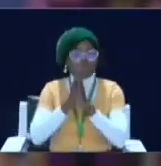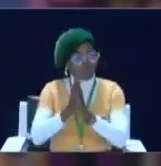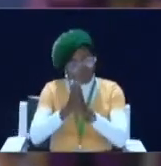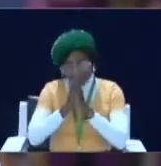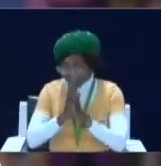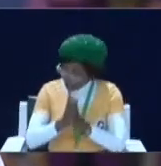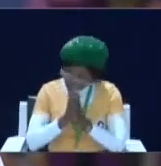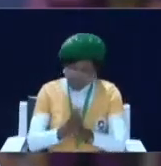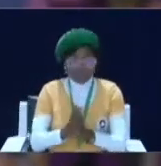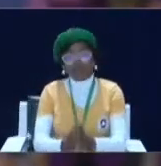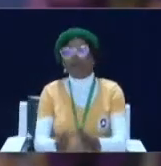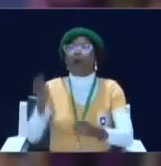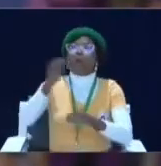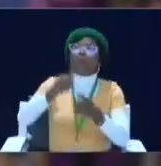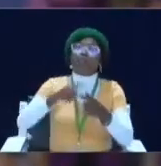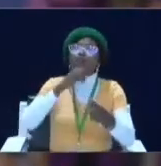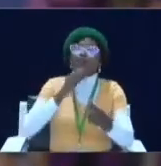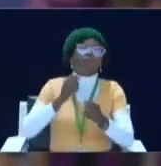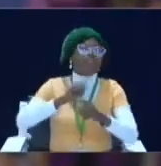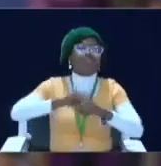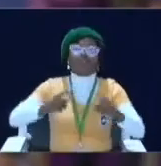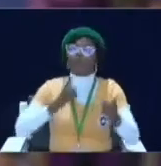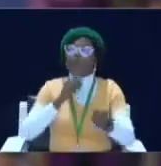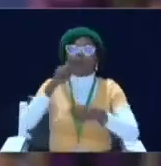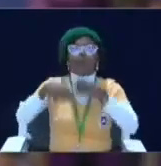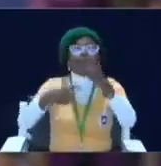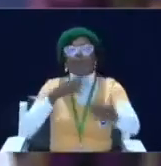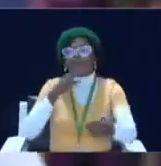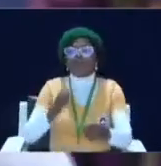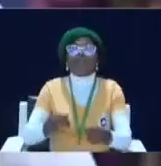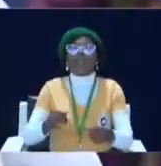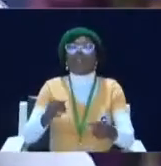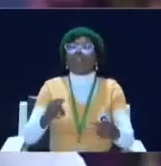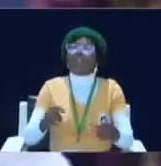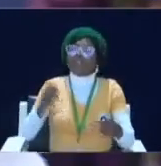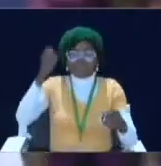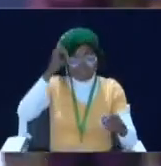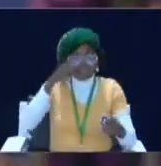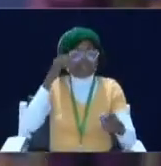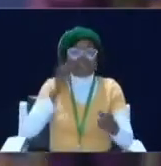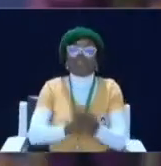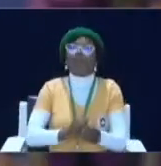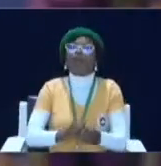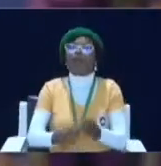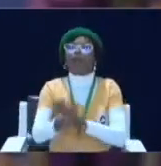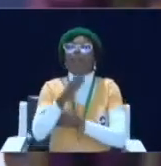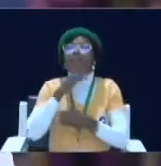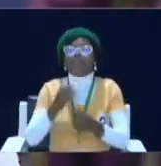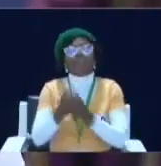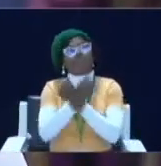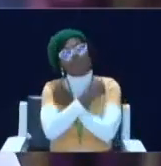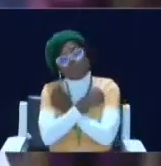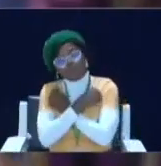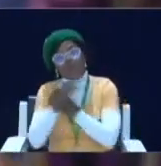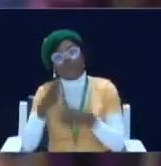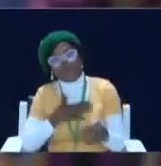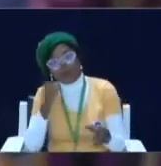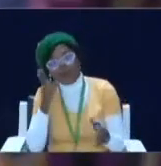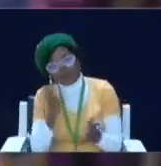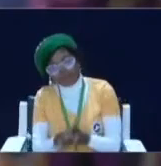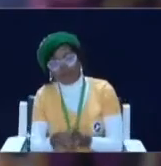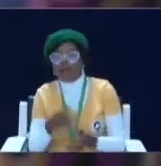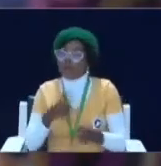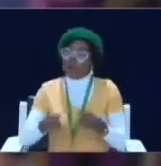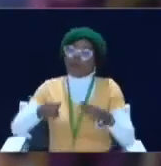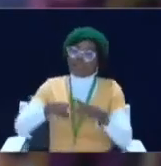mountain to mountain. God said, they will come, love your wife. I told her, God said, I should love you, no wahala. But we